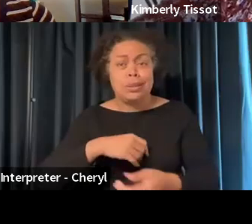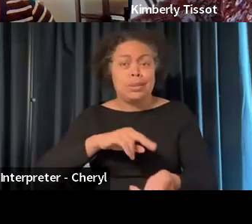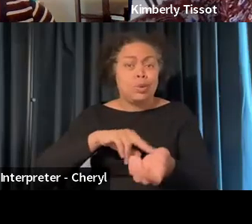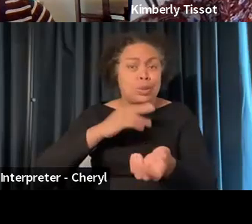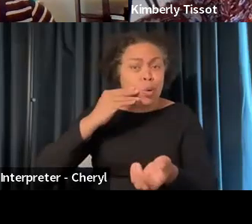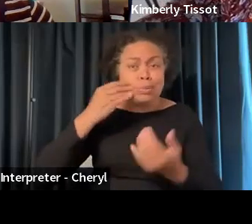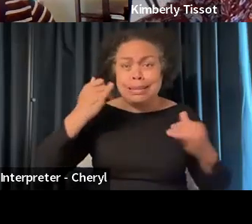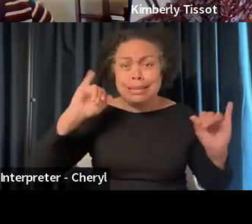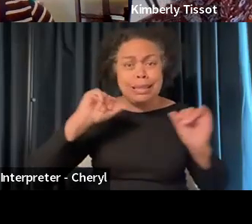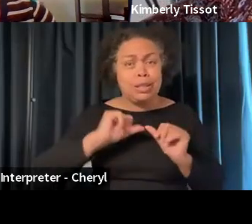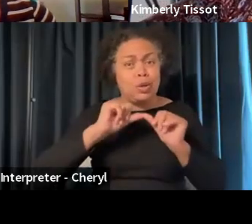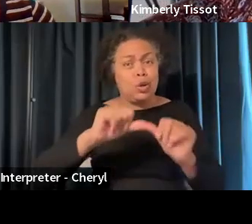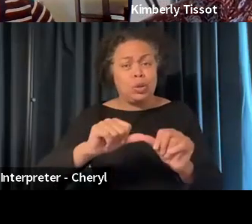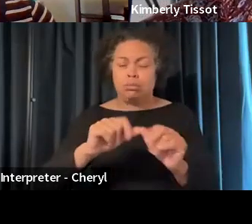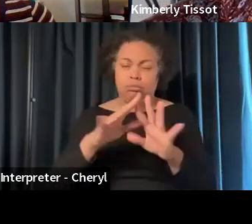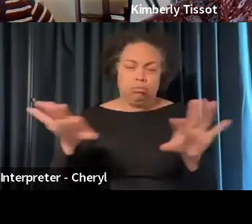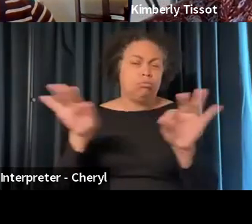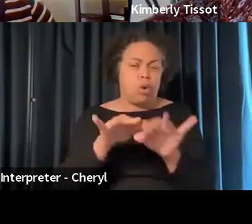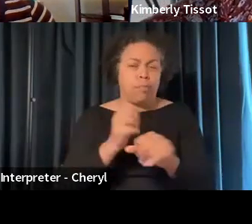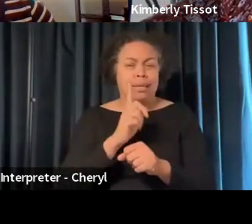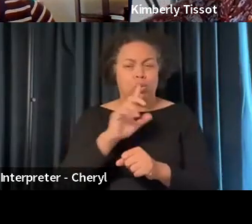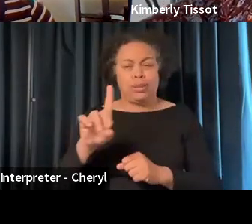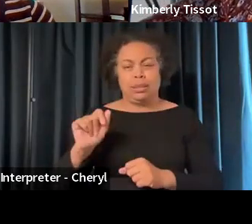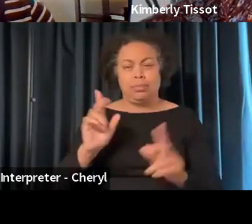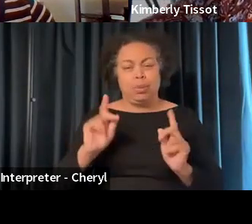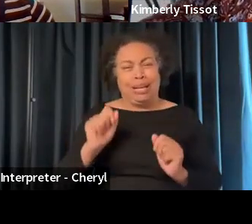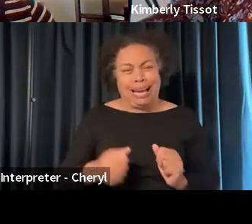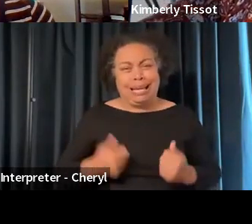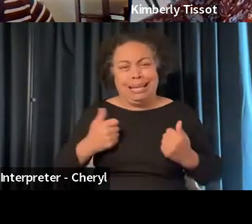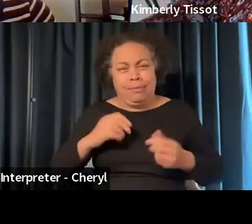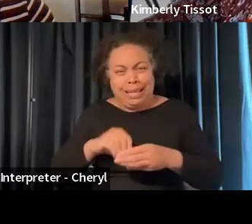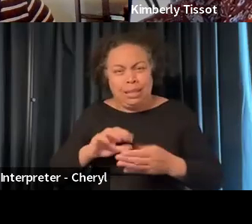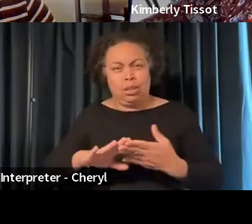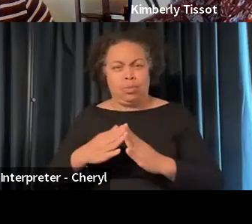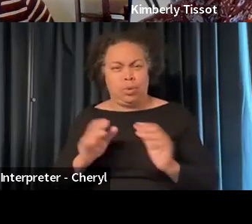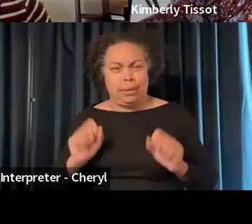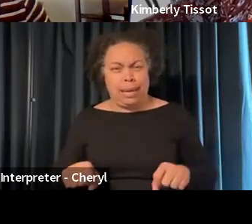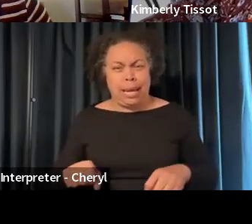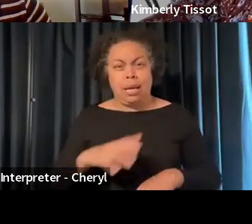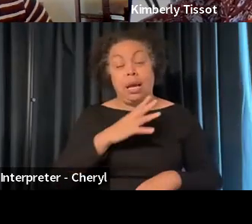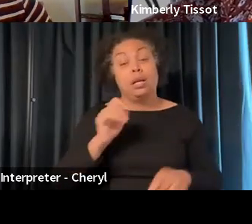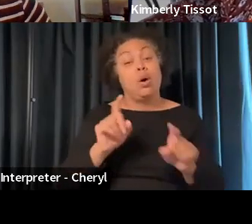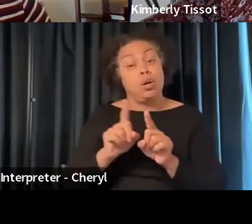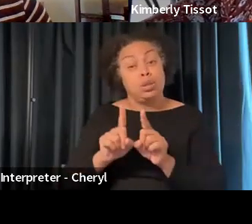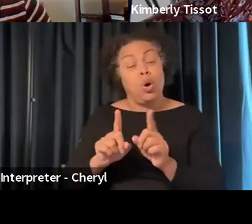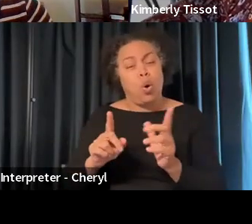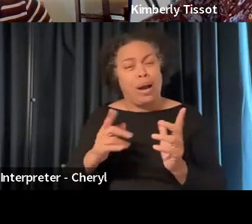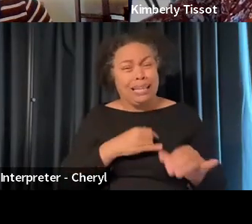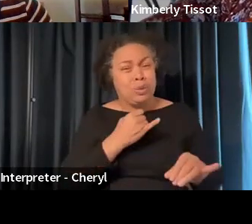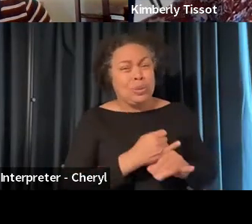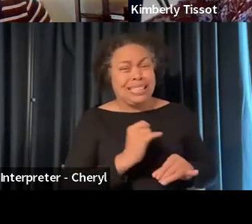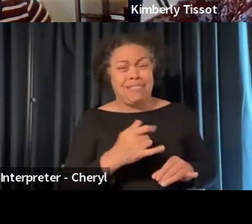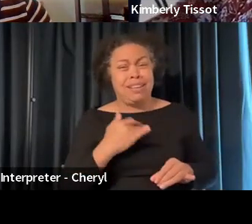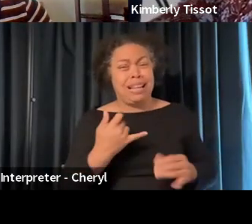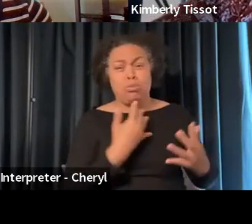all disabled people can live in the community. I also want to mention that there are disabled people living in institutions like prisons, because that happens a lot of